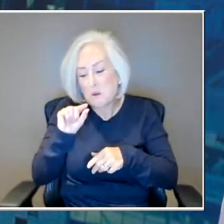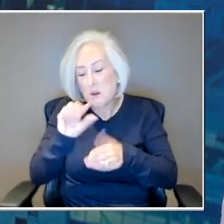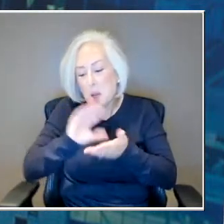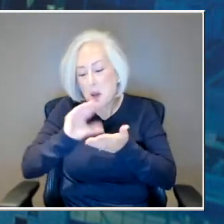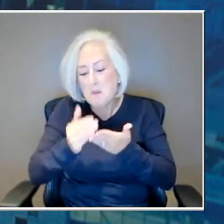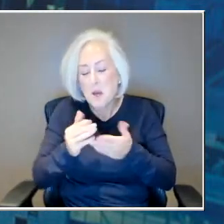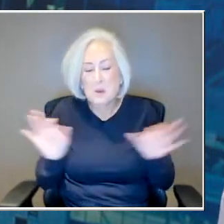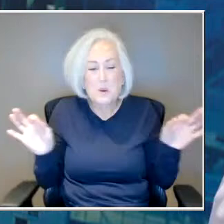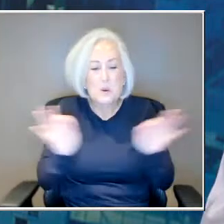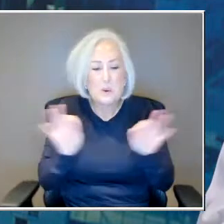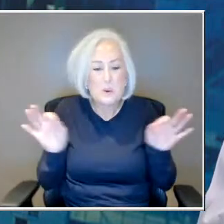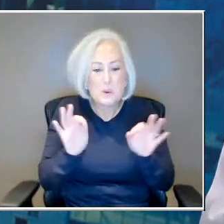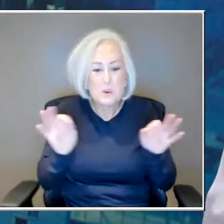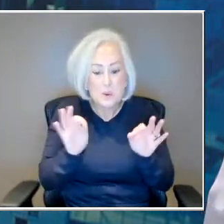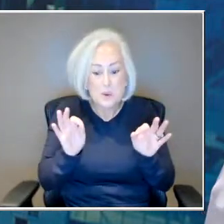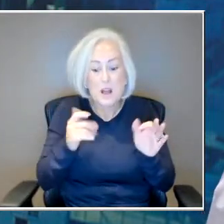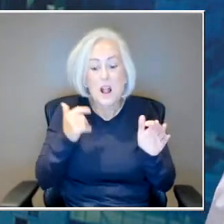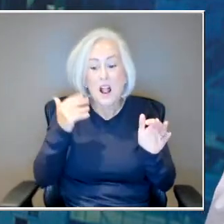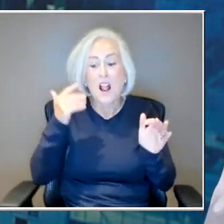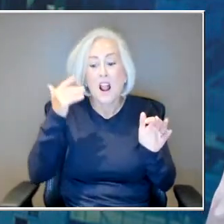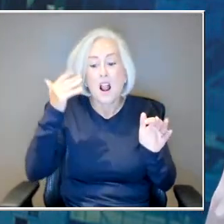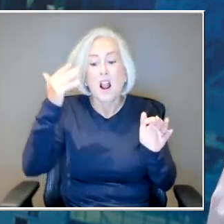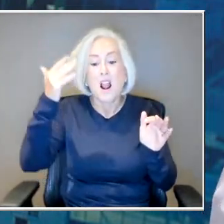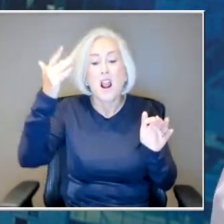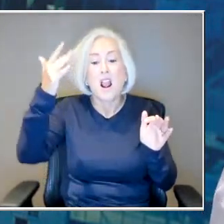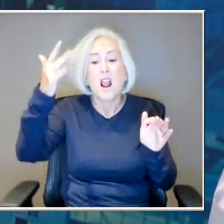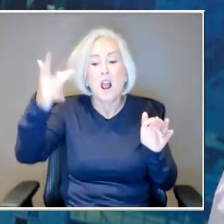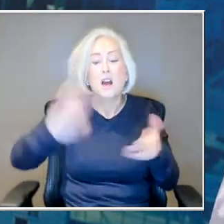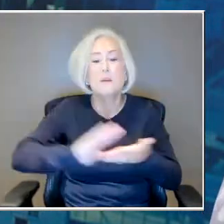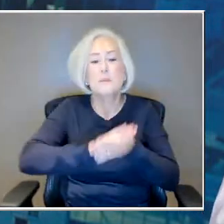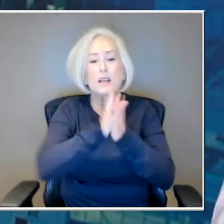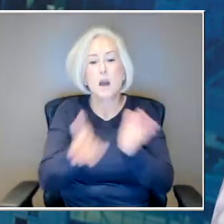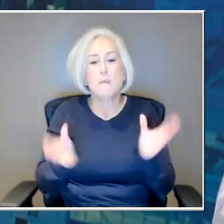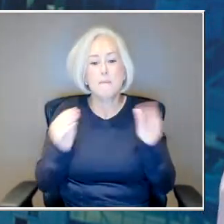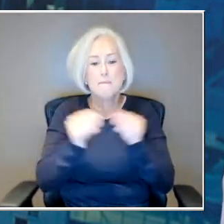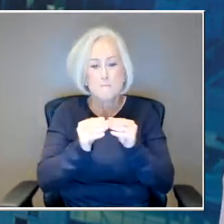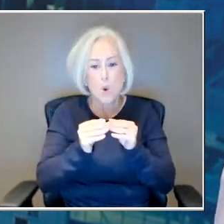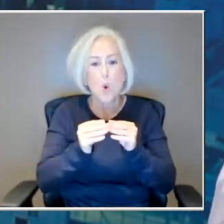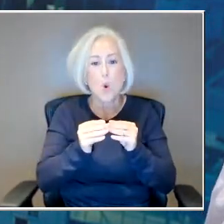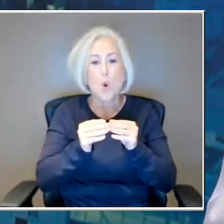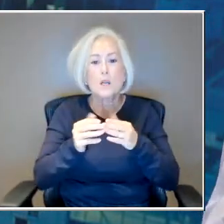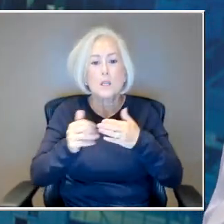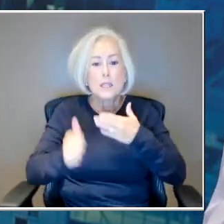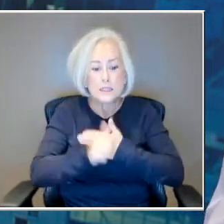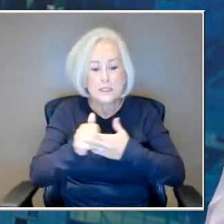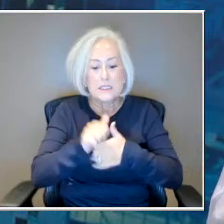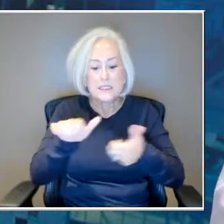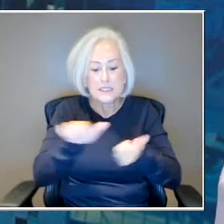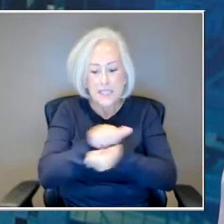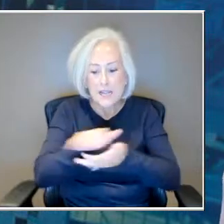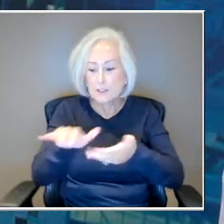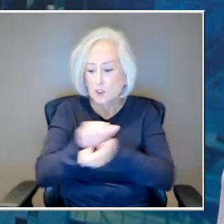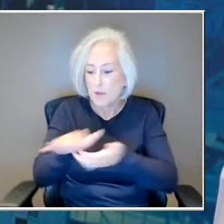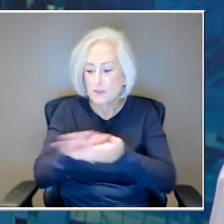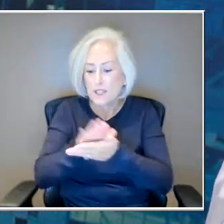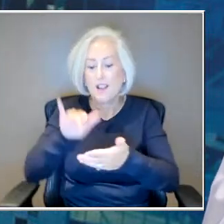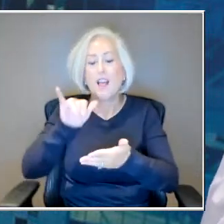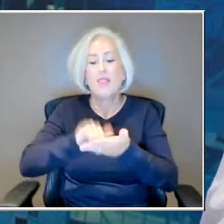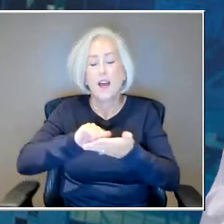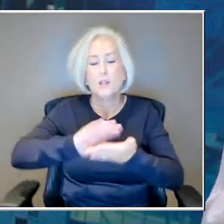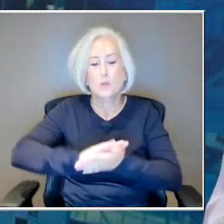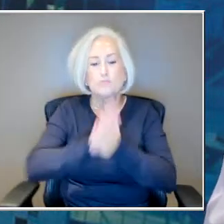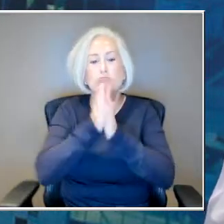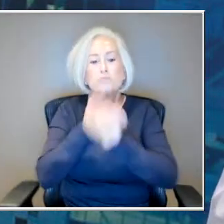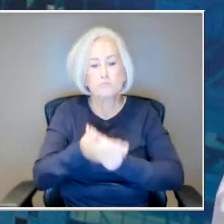benign disease, but by years, they become more aggressive. They start causing damages, and that's where it defines myeloma. So it damages things